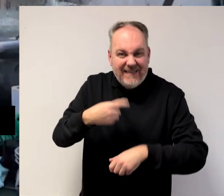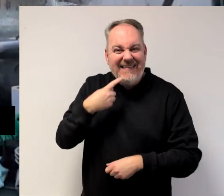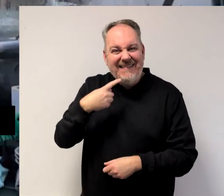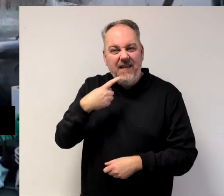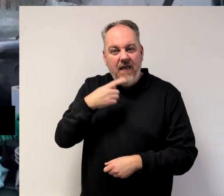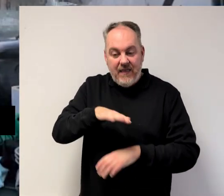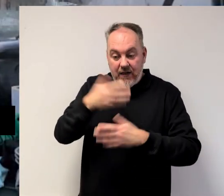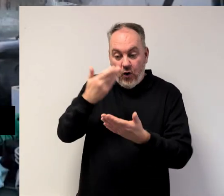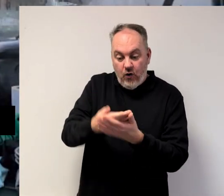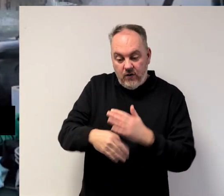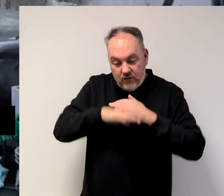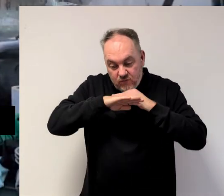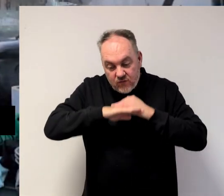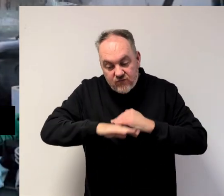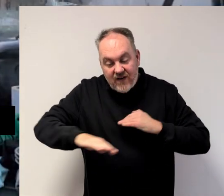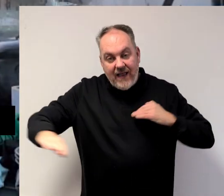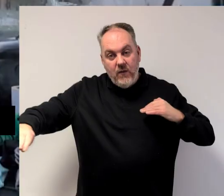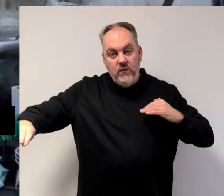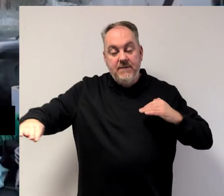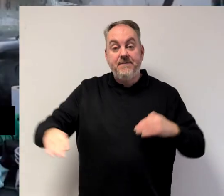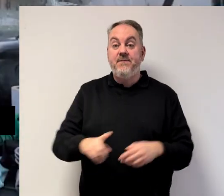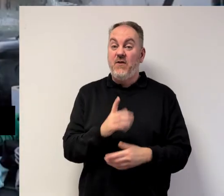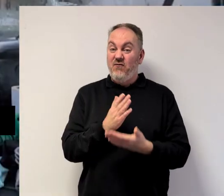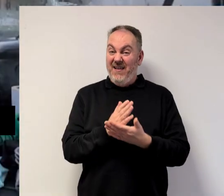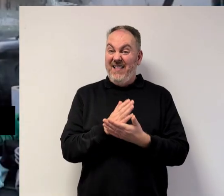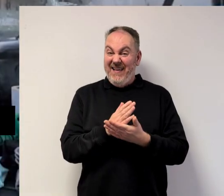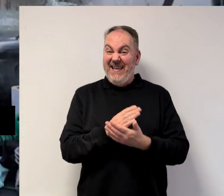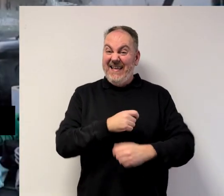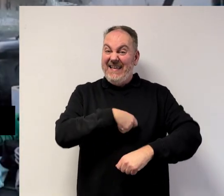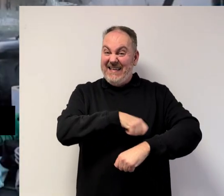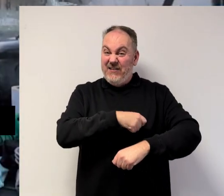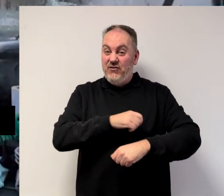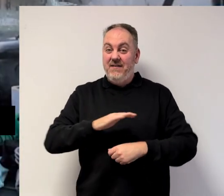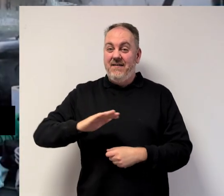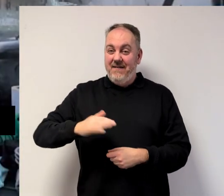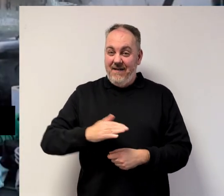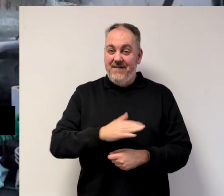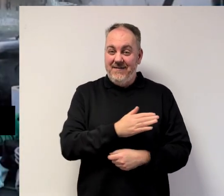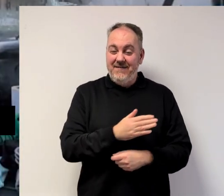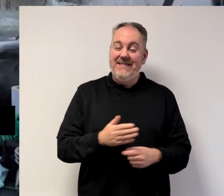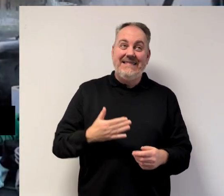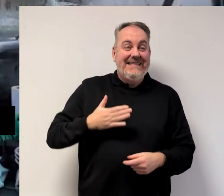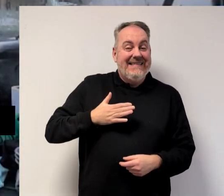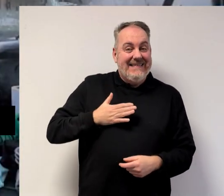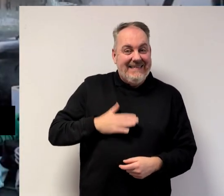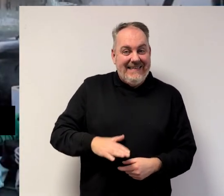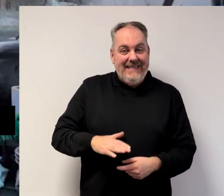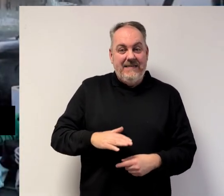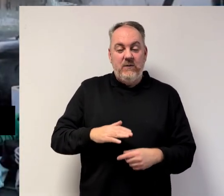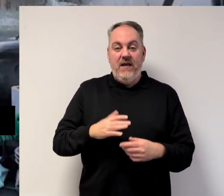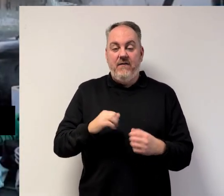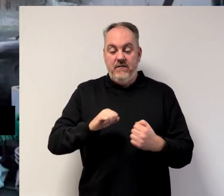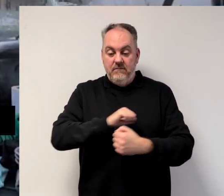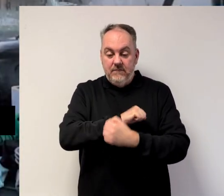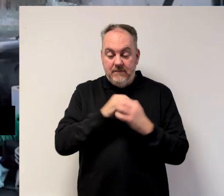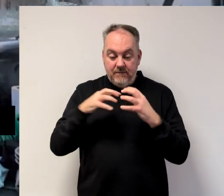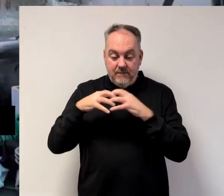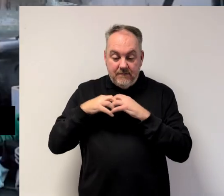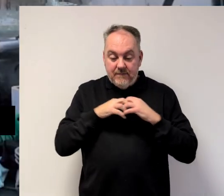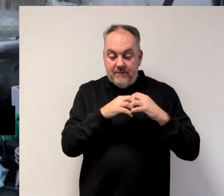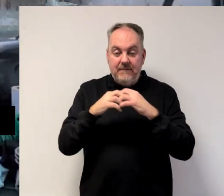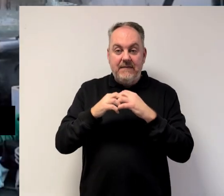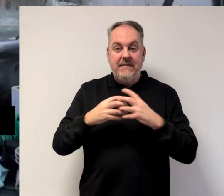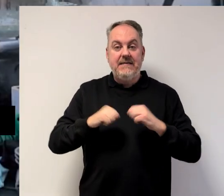a kitchen garden has to be enclosed. All the old kitchen gardens were either